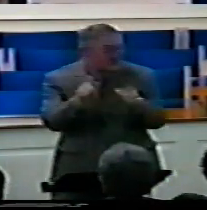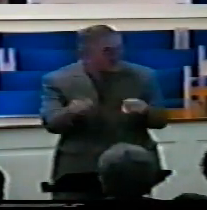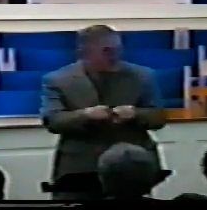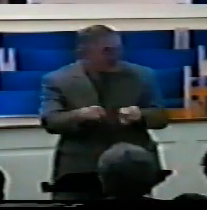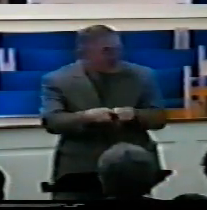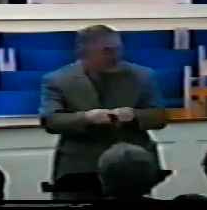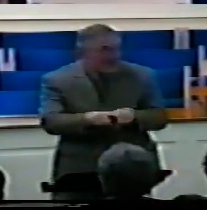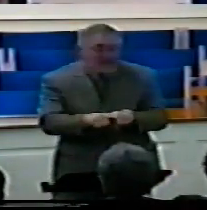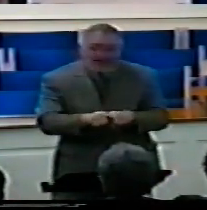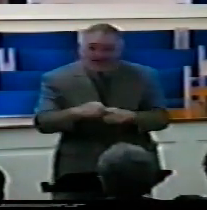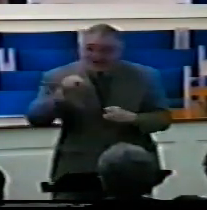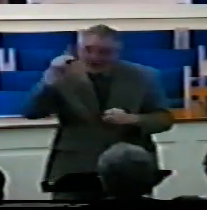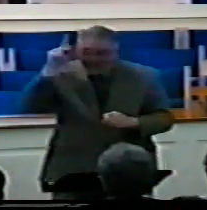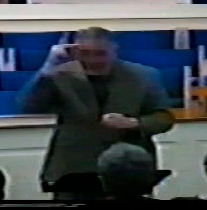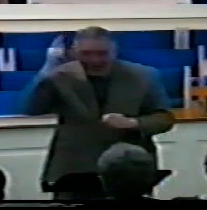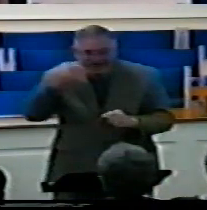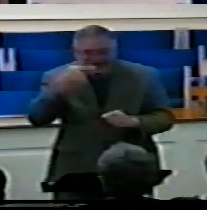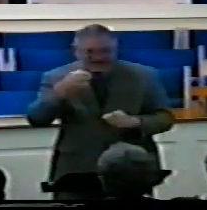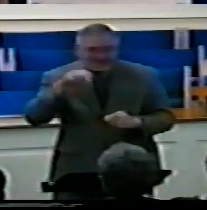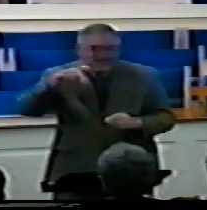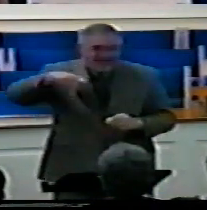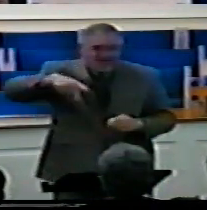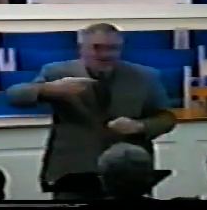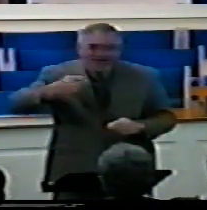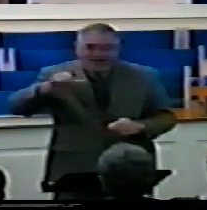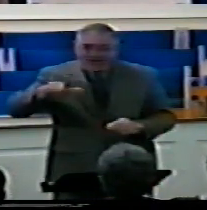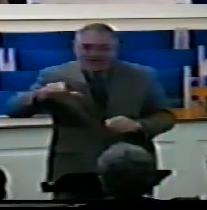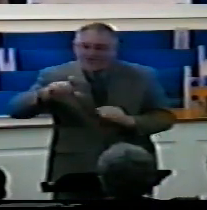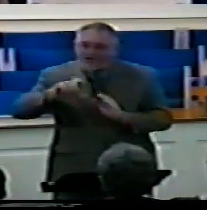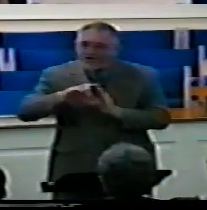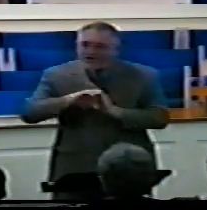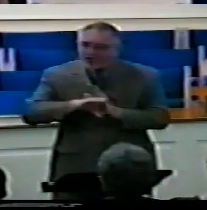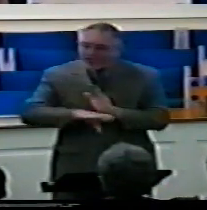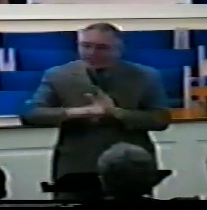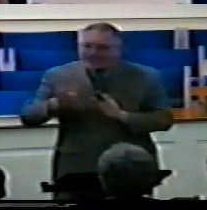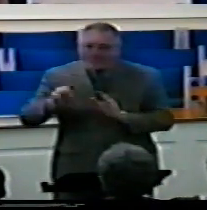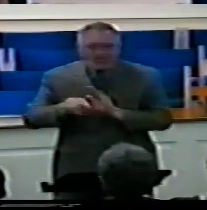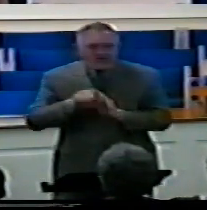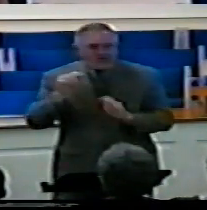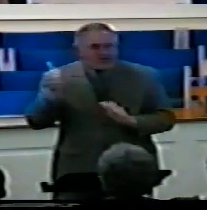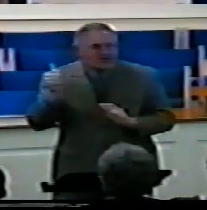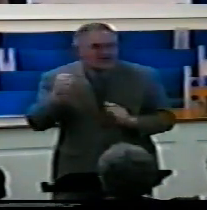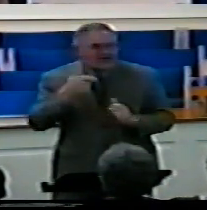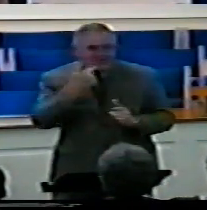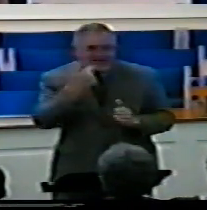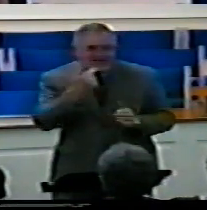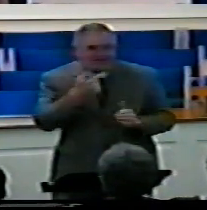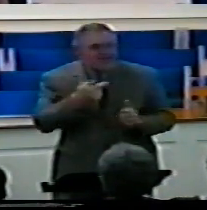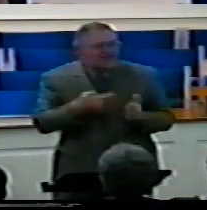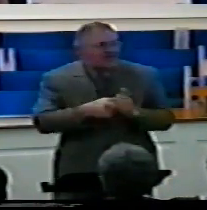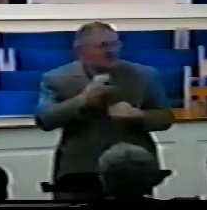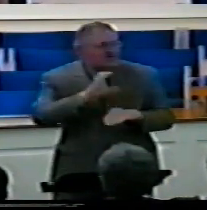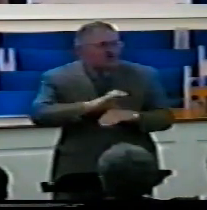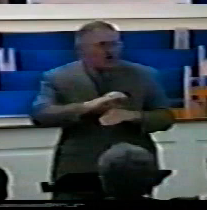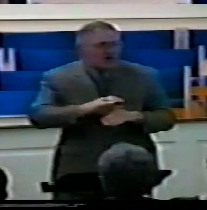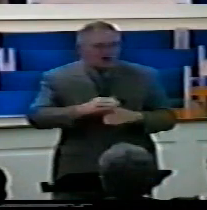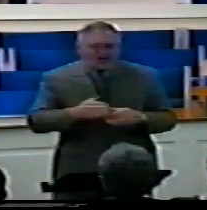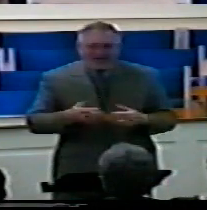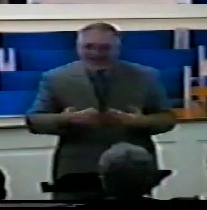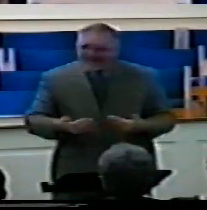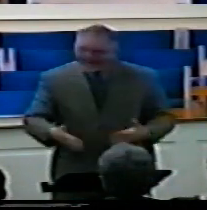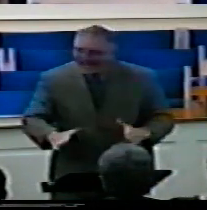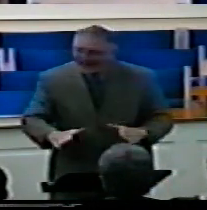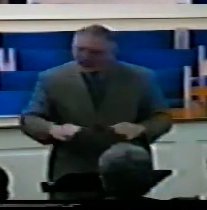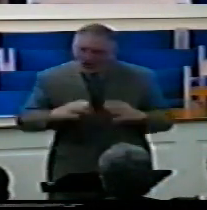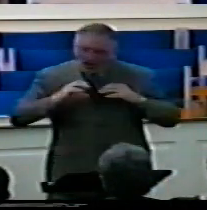Philippians chapter 4, in verse number 10, that the church there, that the Philippian church lacked opportunity, and they sought that